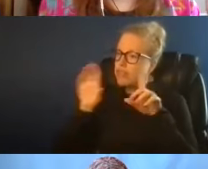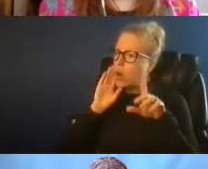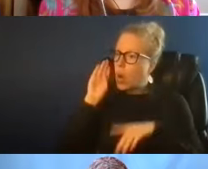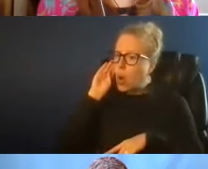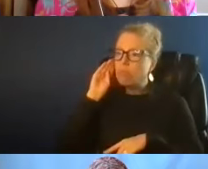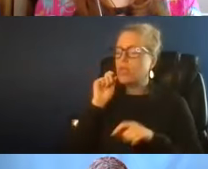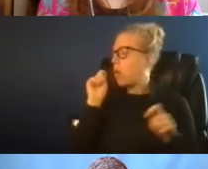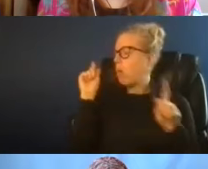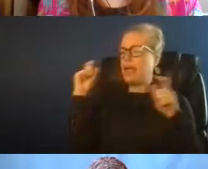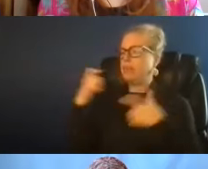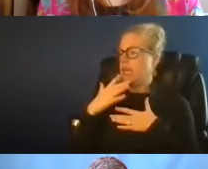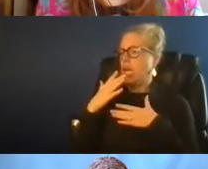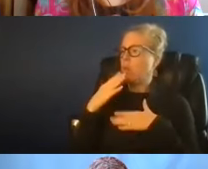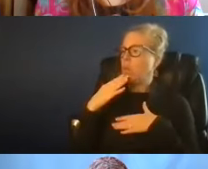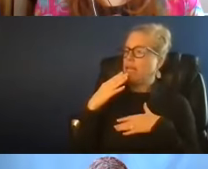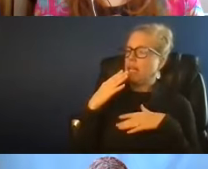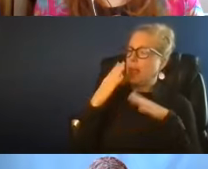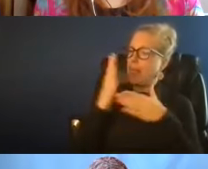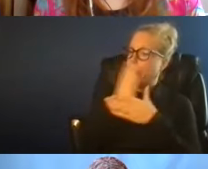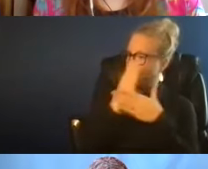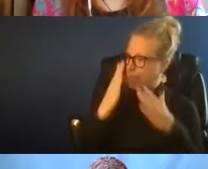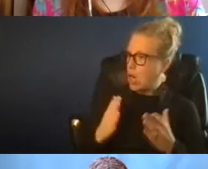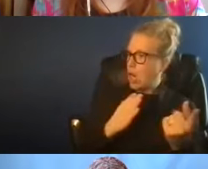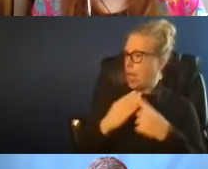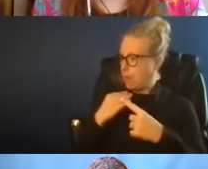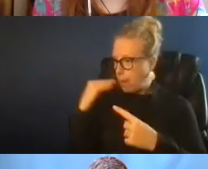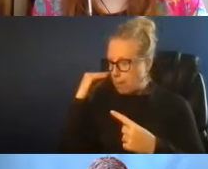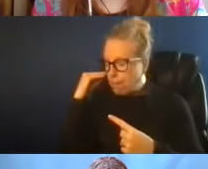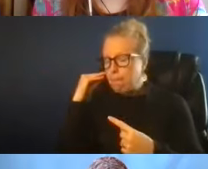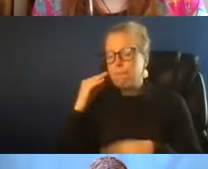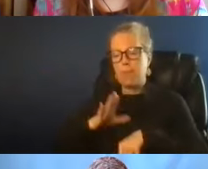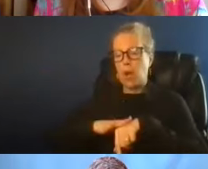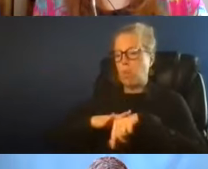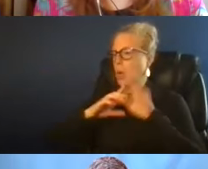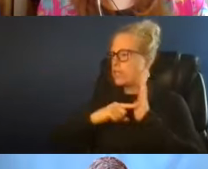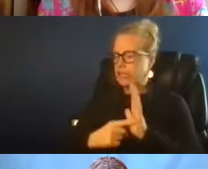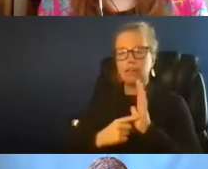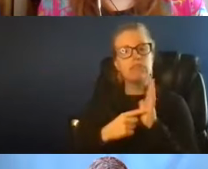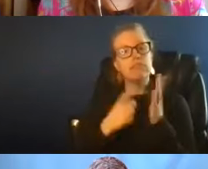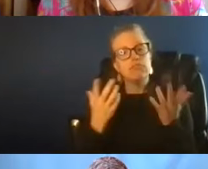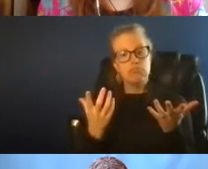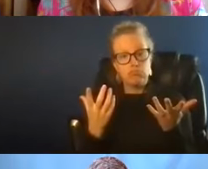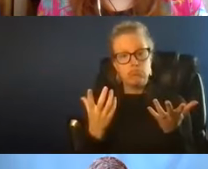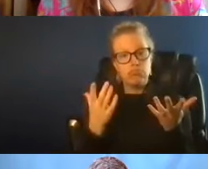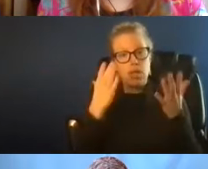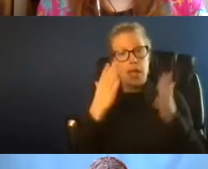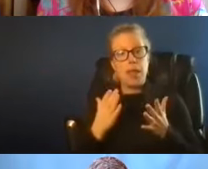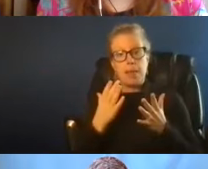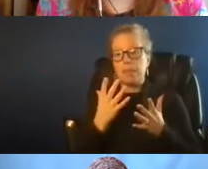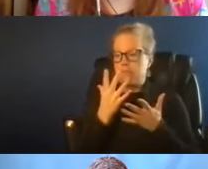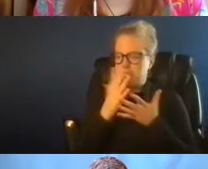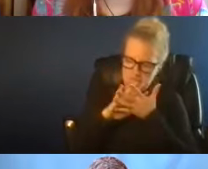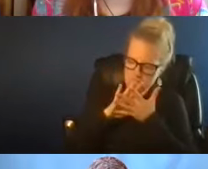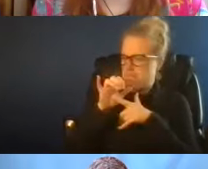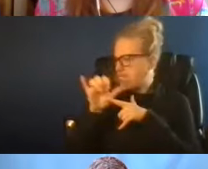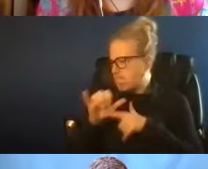get scared when this person comes home. A warning sign might also be that the person starts muttering cuss words